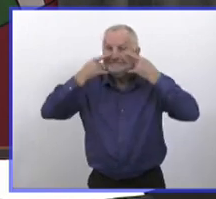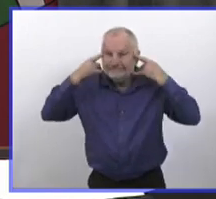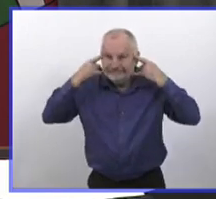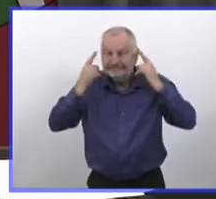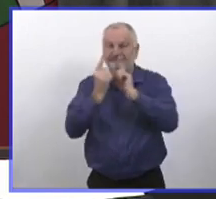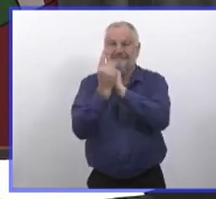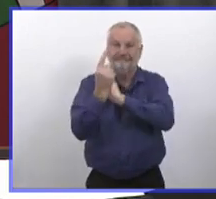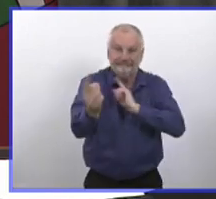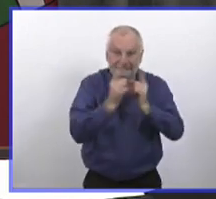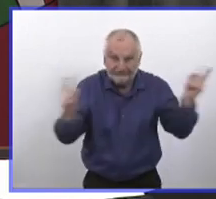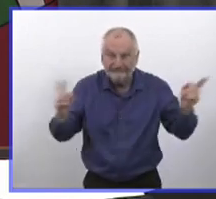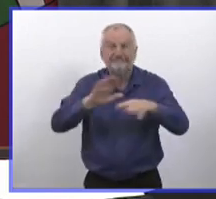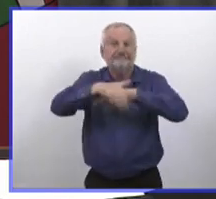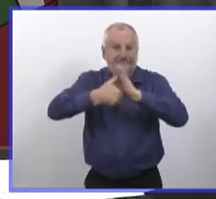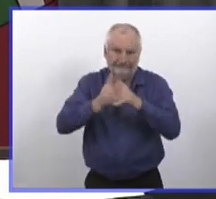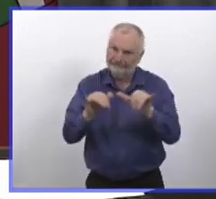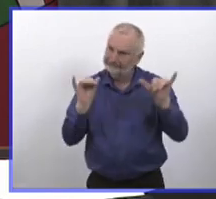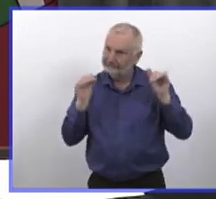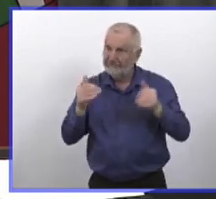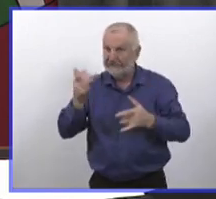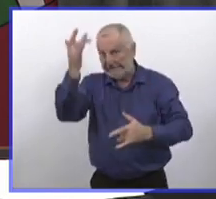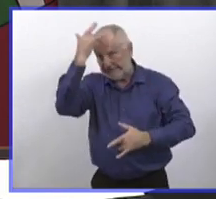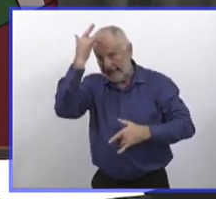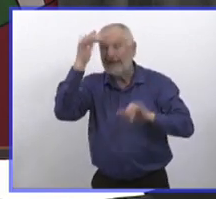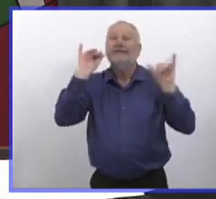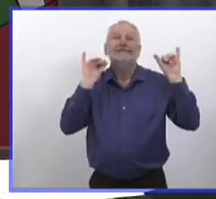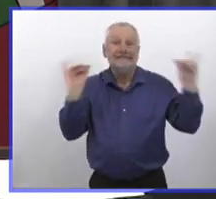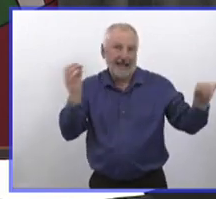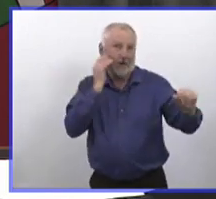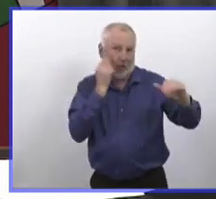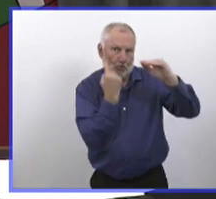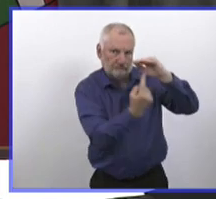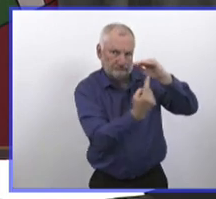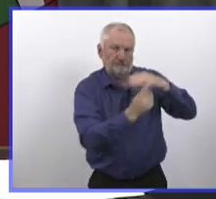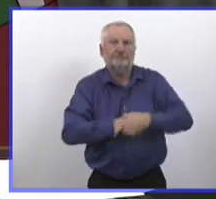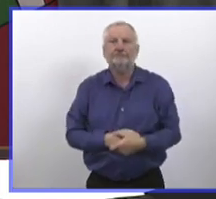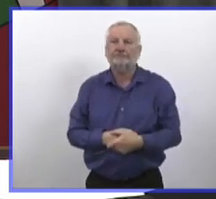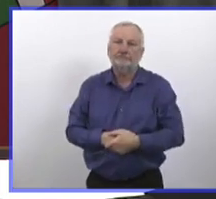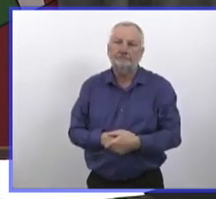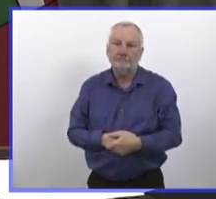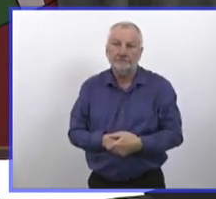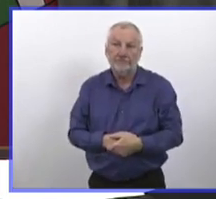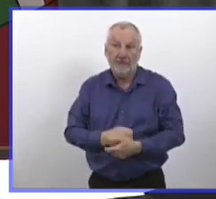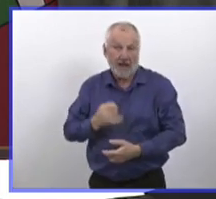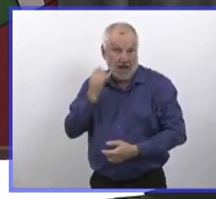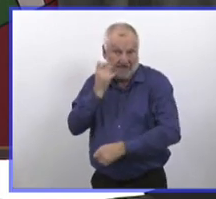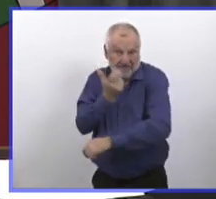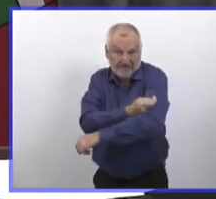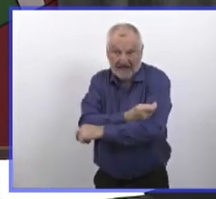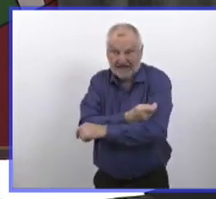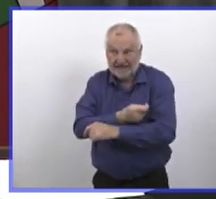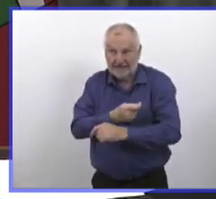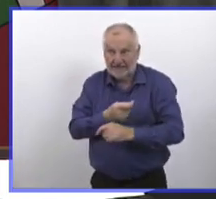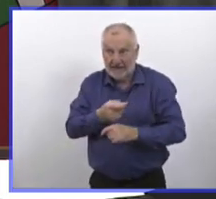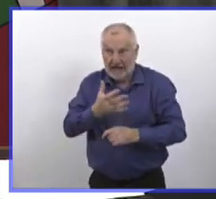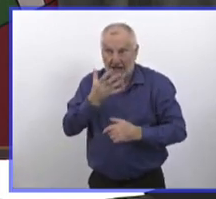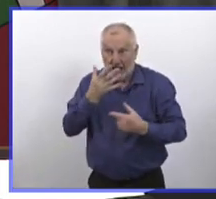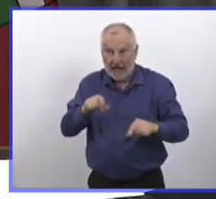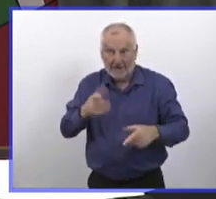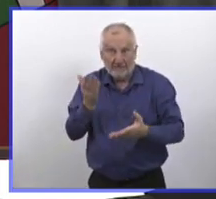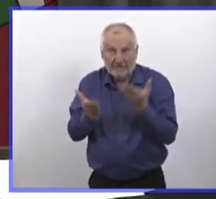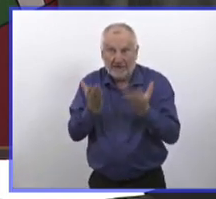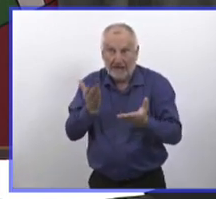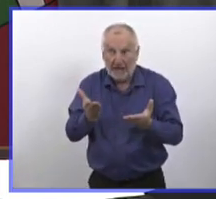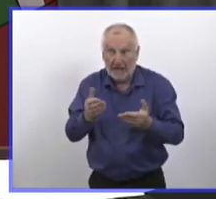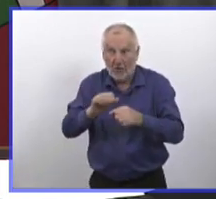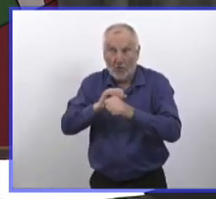understand whether or not people can transmit the virus after they've been immunized. And we're very early in the trials